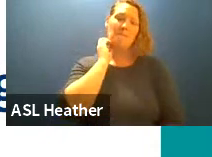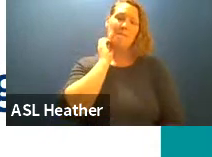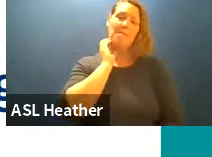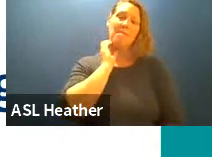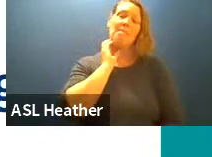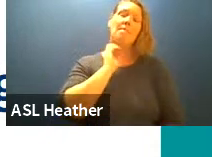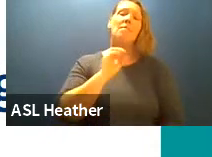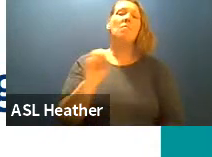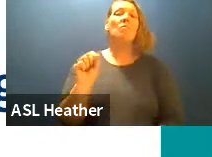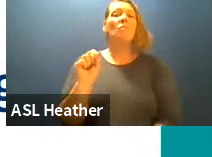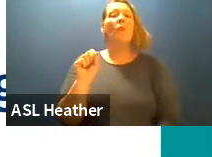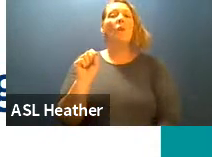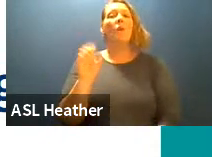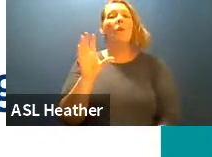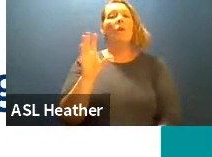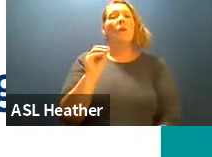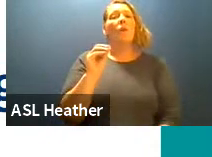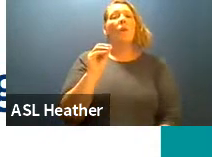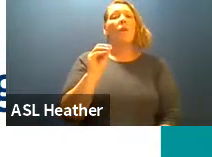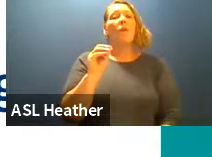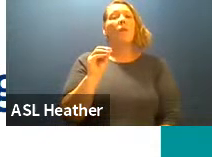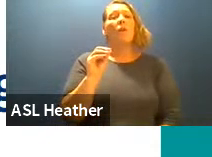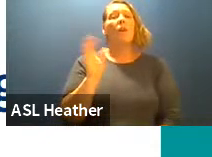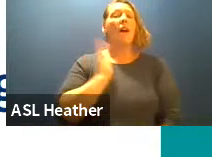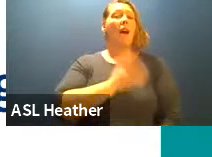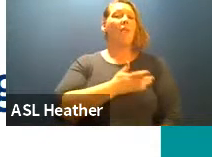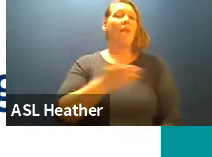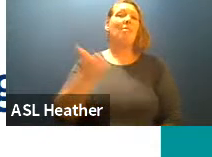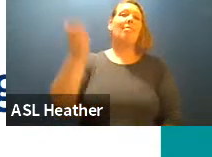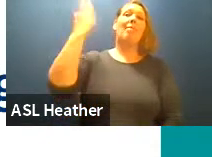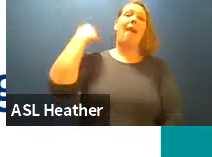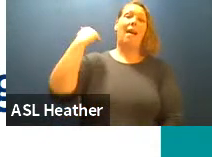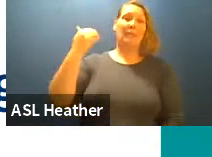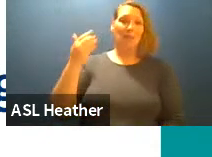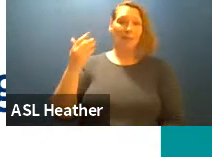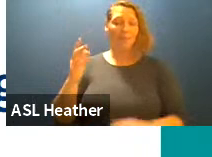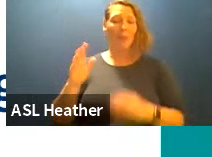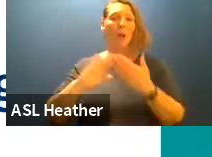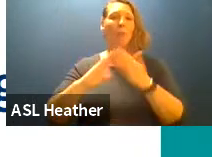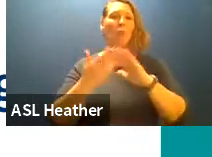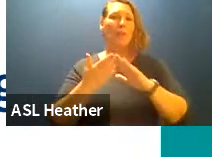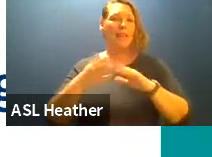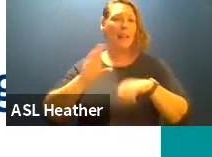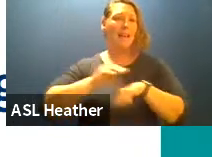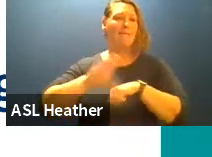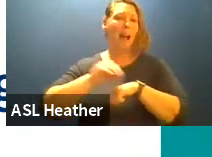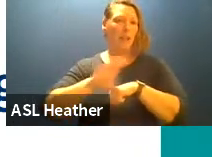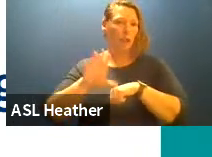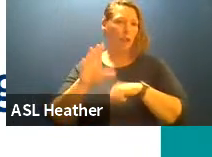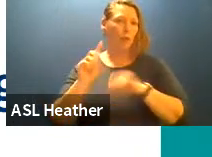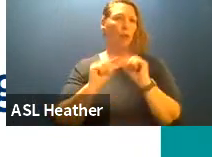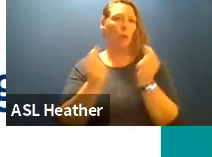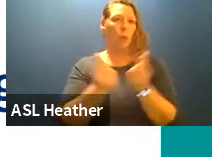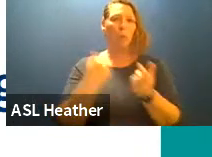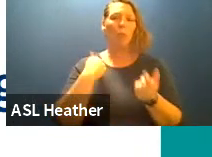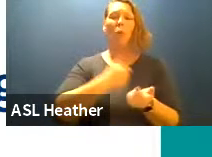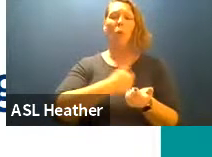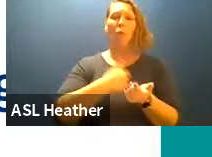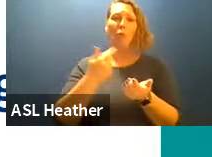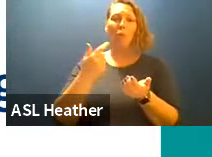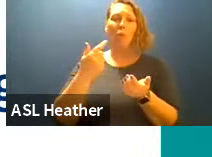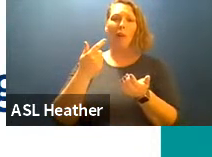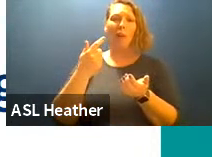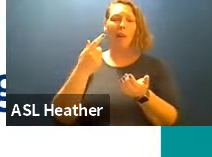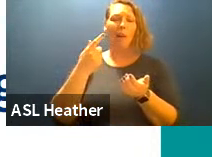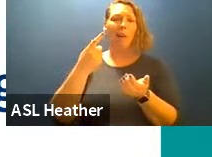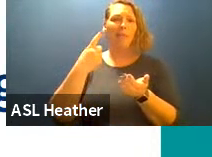So at our last community advisory group, we reviewed program